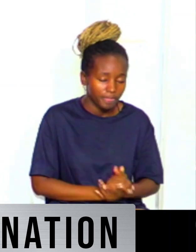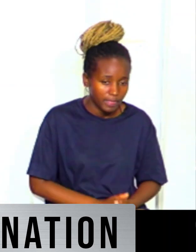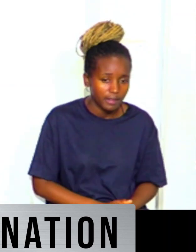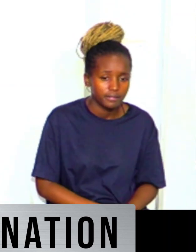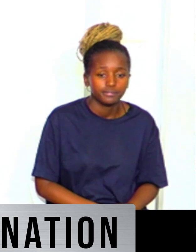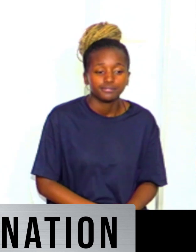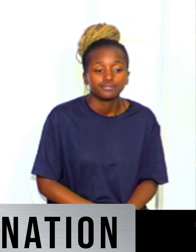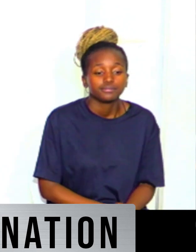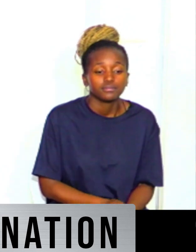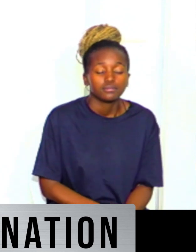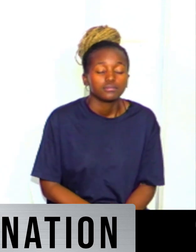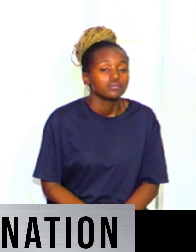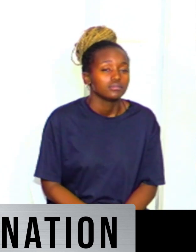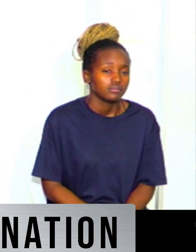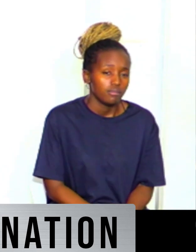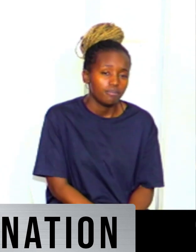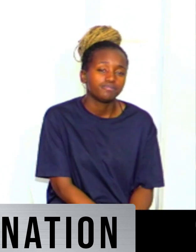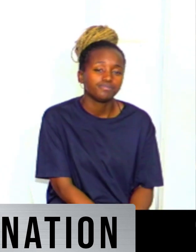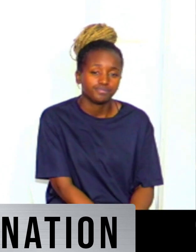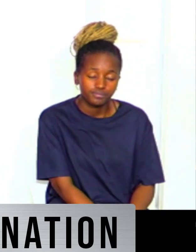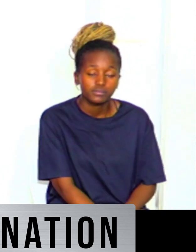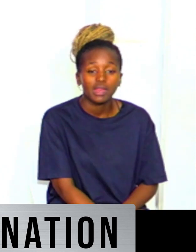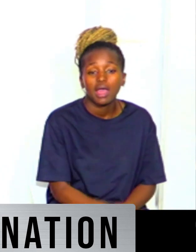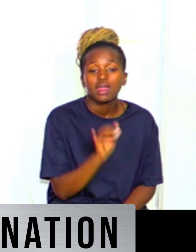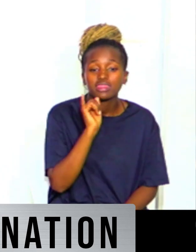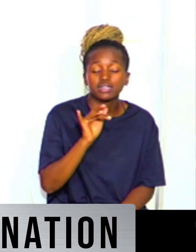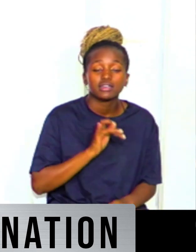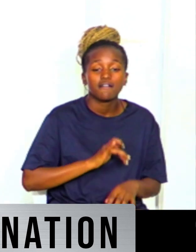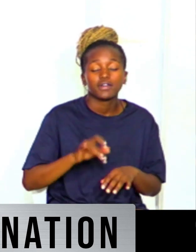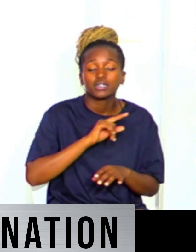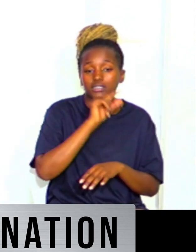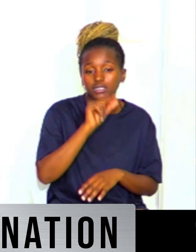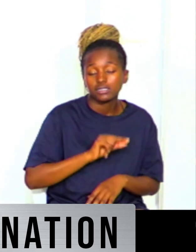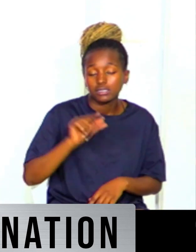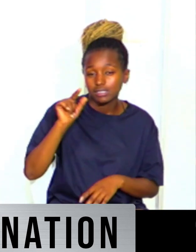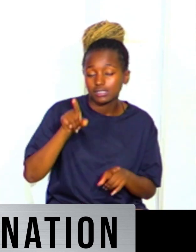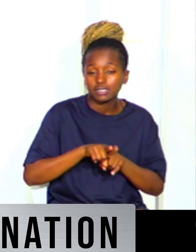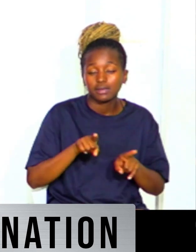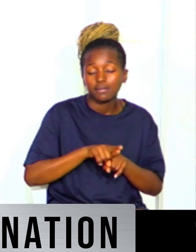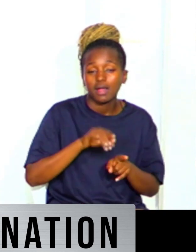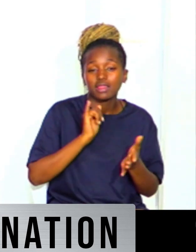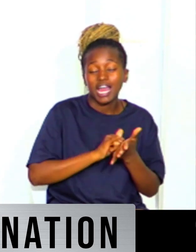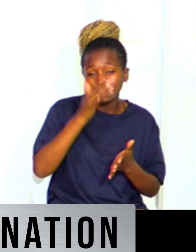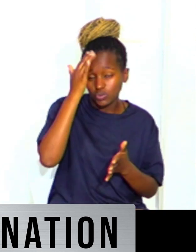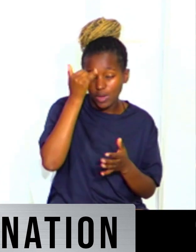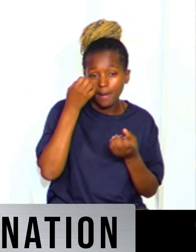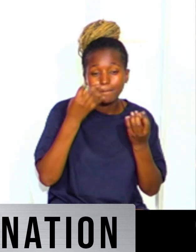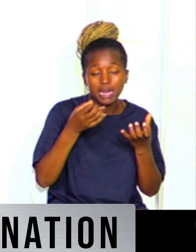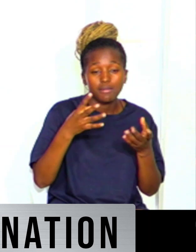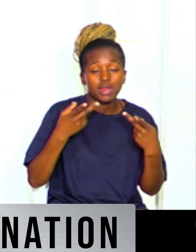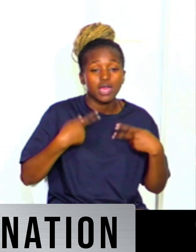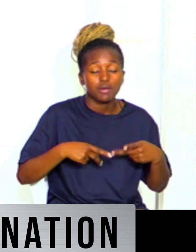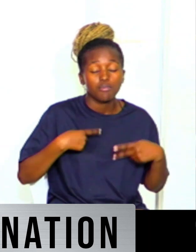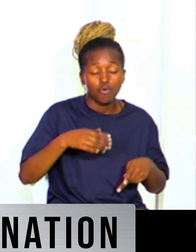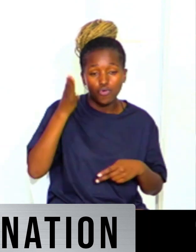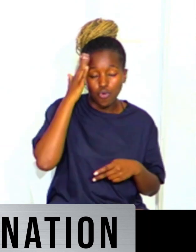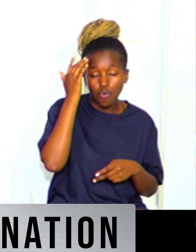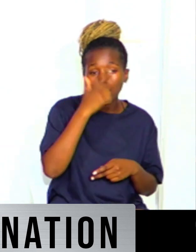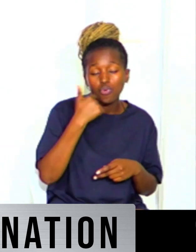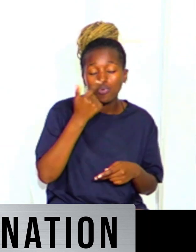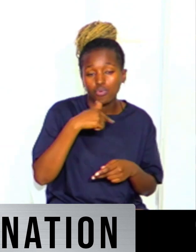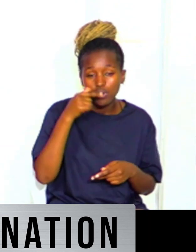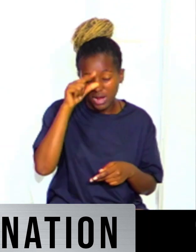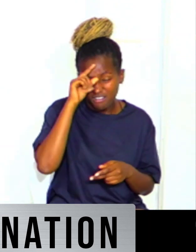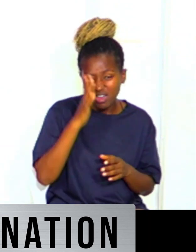frustrating you, the Gen Zs? Yeah, that is what is making the Gen Z to be very angry. That is the reason why most of the Gen Z doesn't know is the governor, who is the MPs of